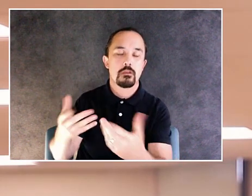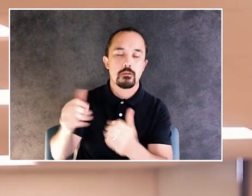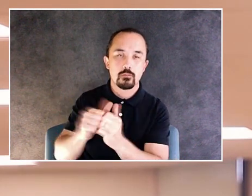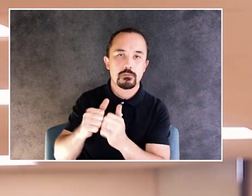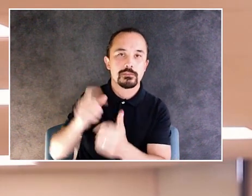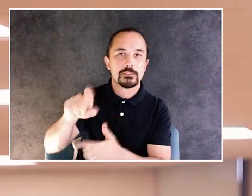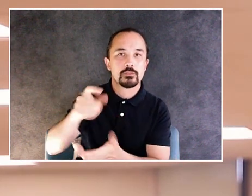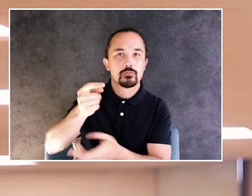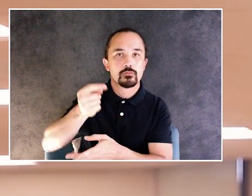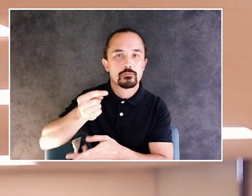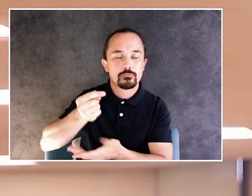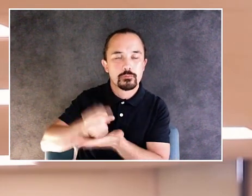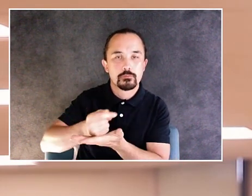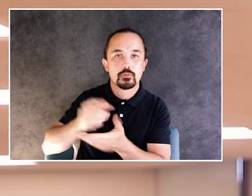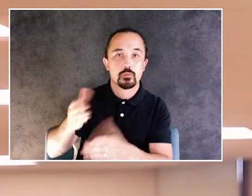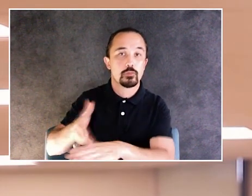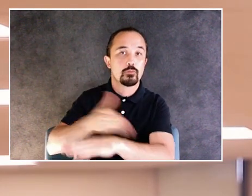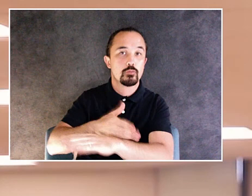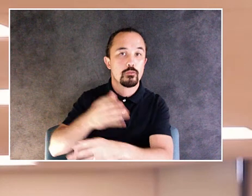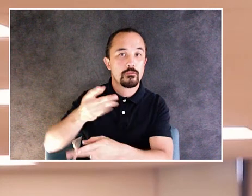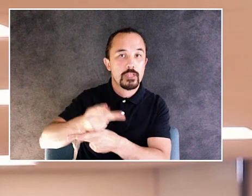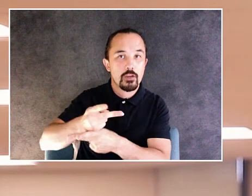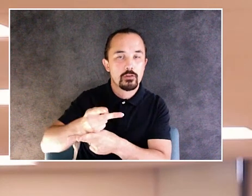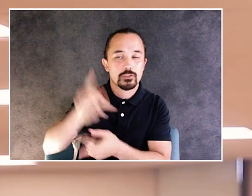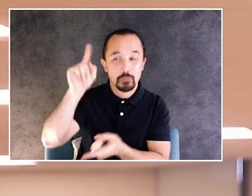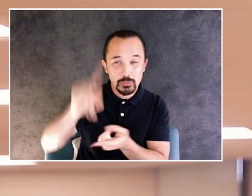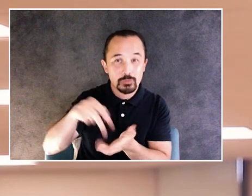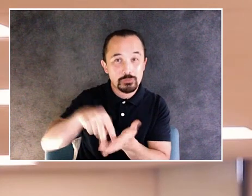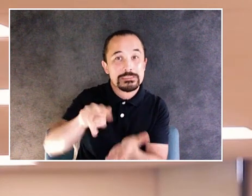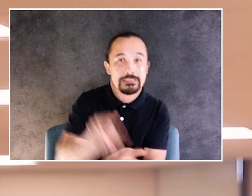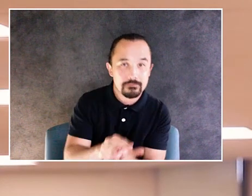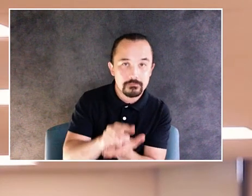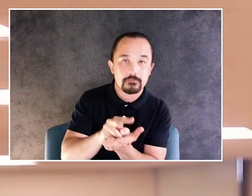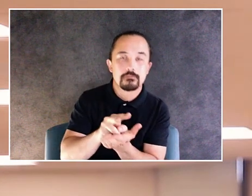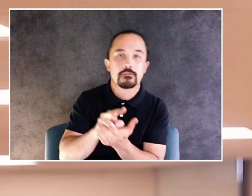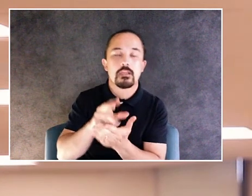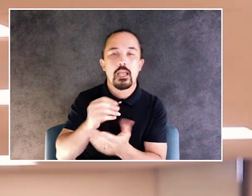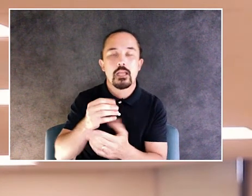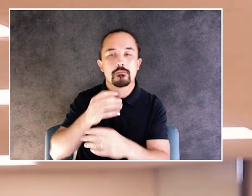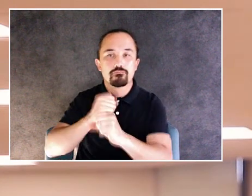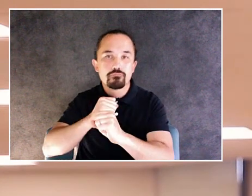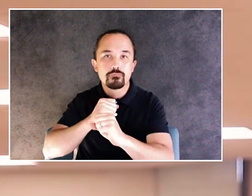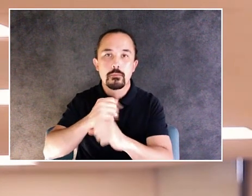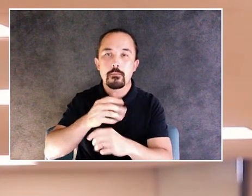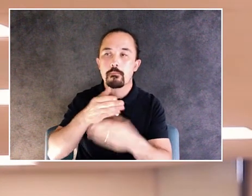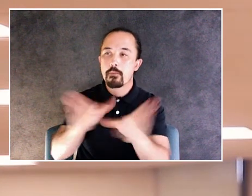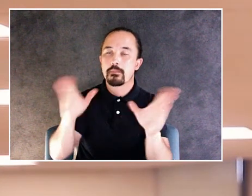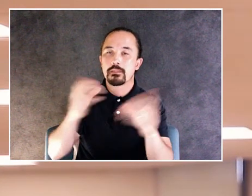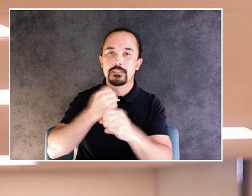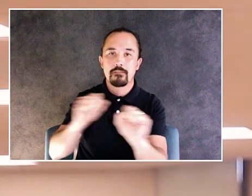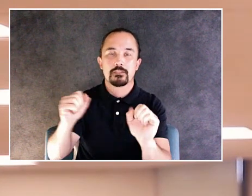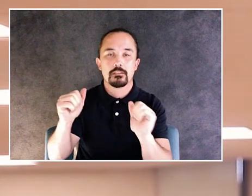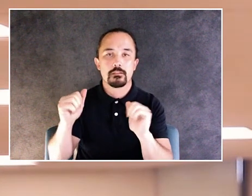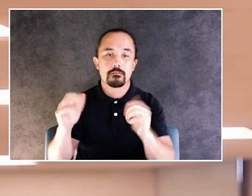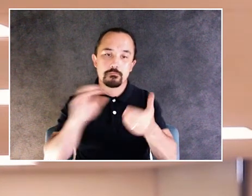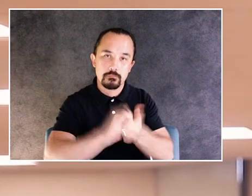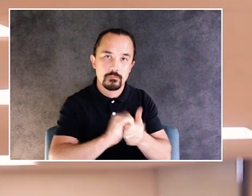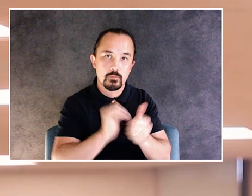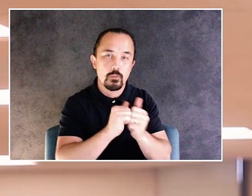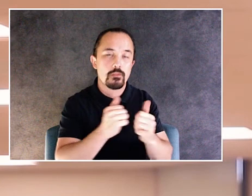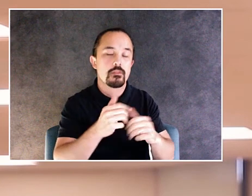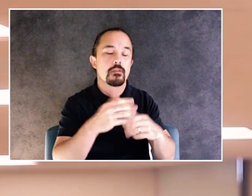to improve care, reduce recidivism, and preserve public safety in conjunction with county public safety partners.